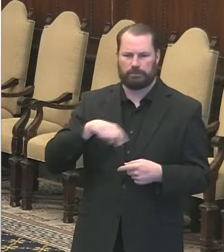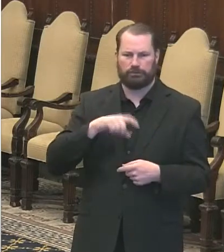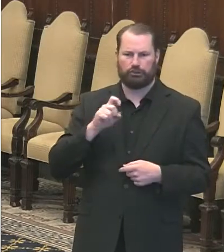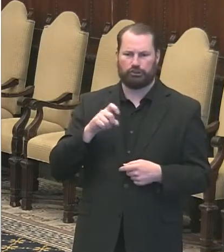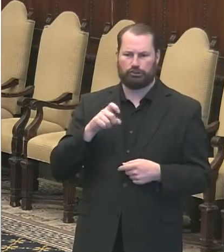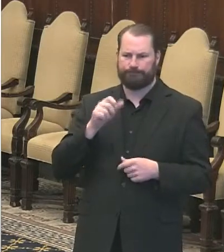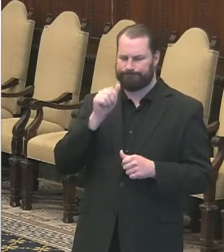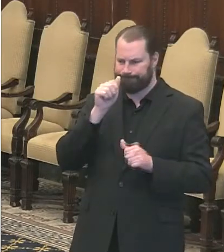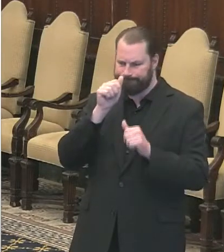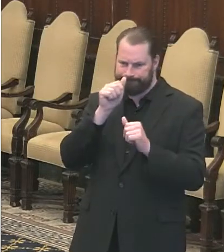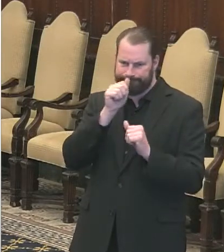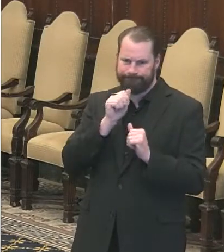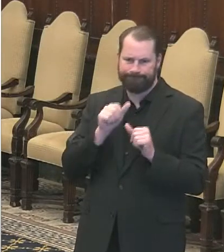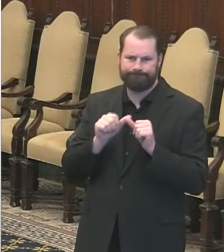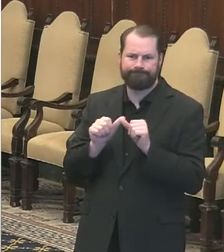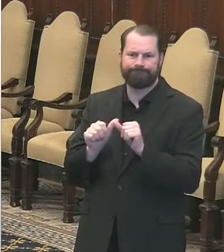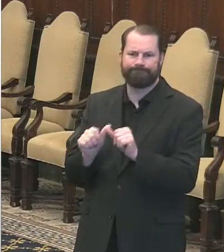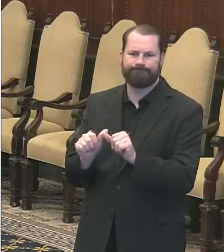Brian, if you have anything to add.